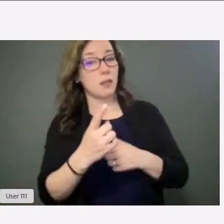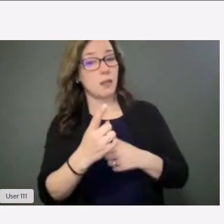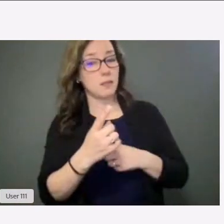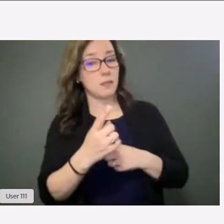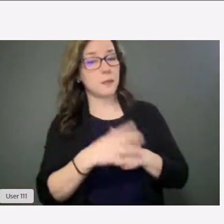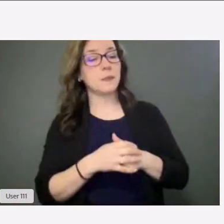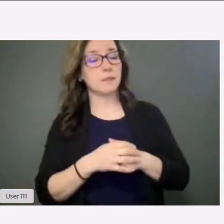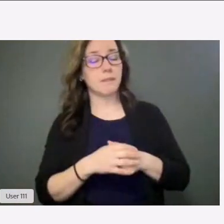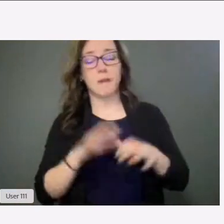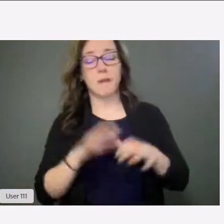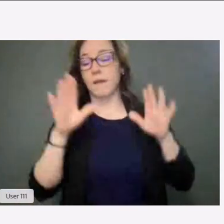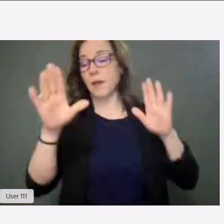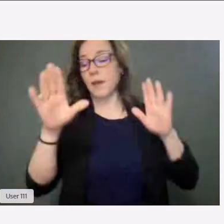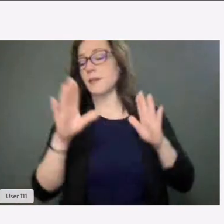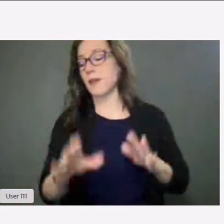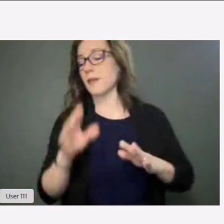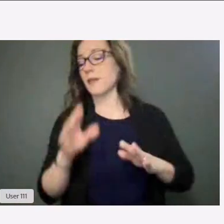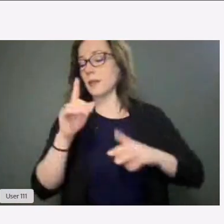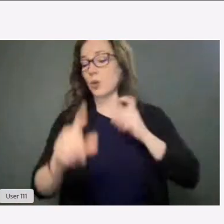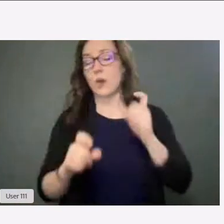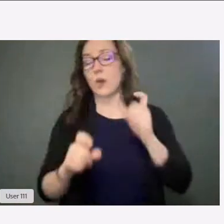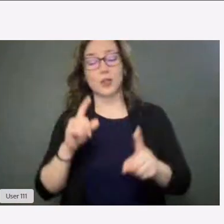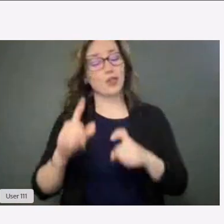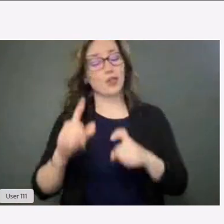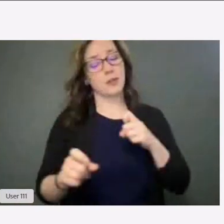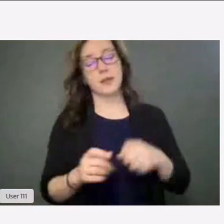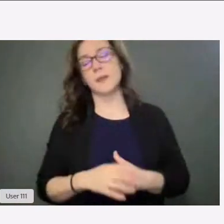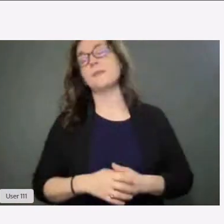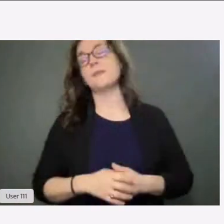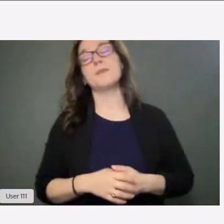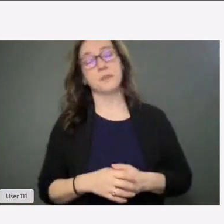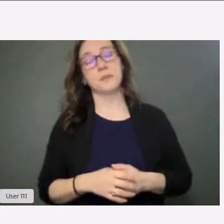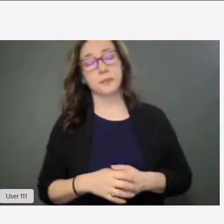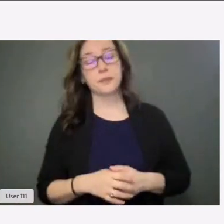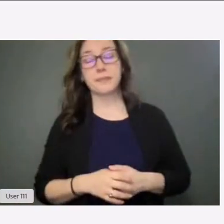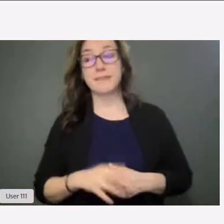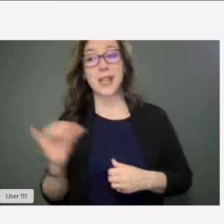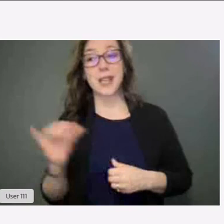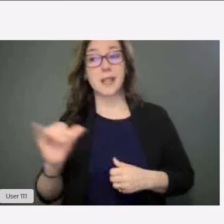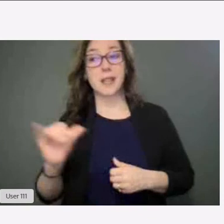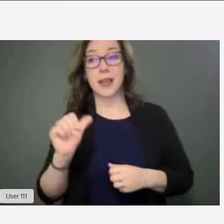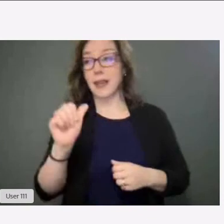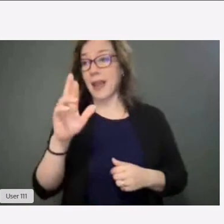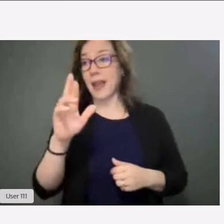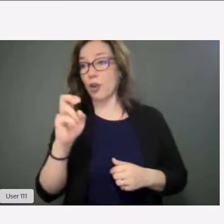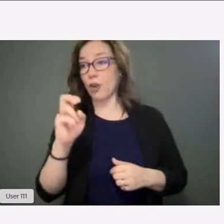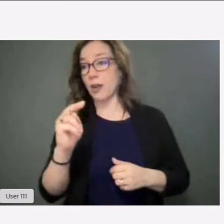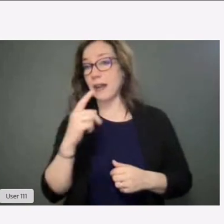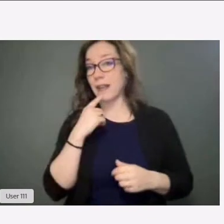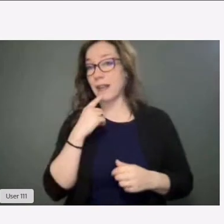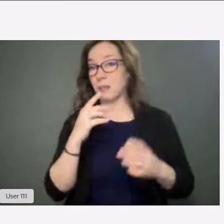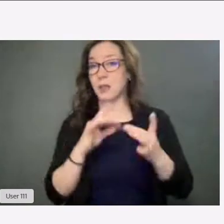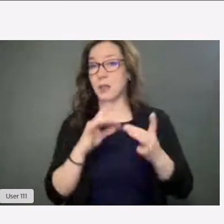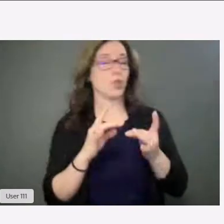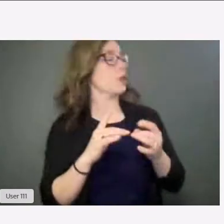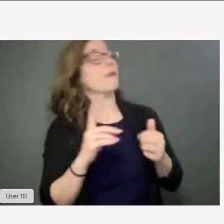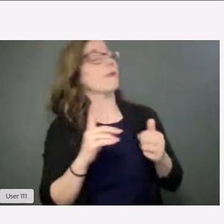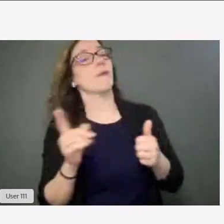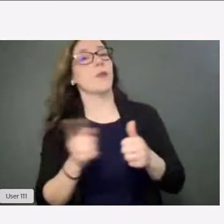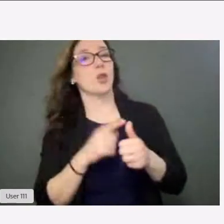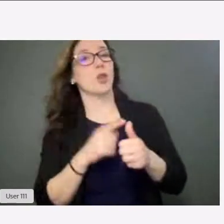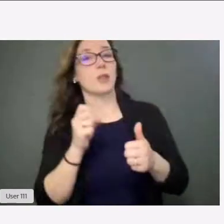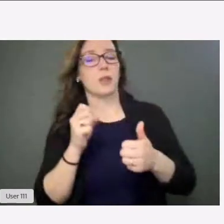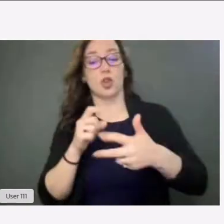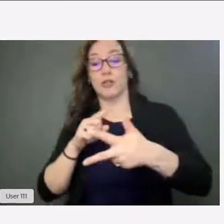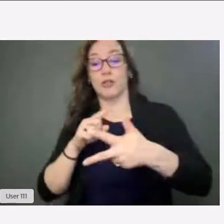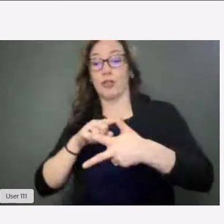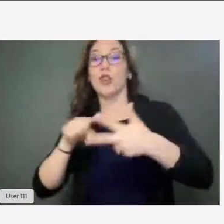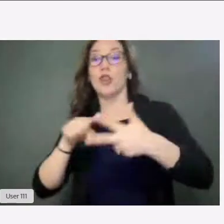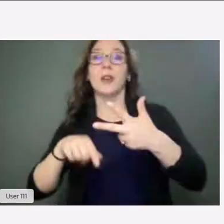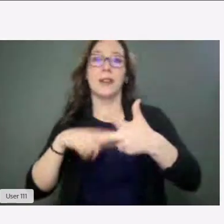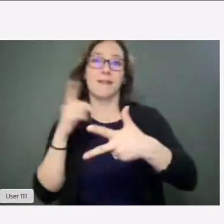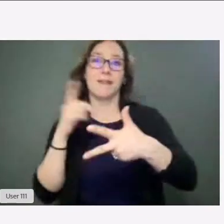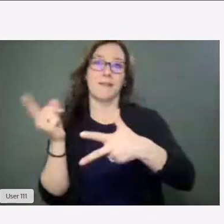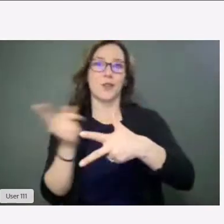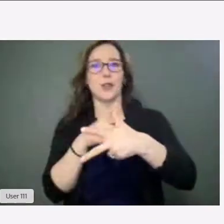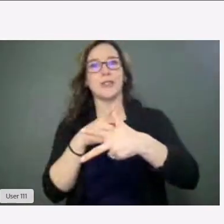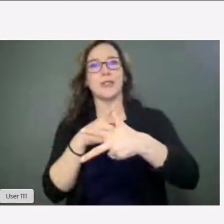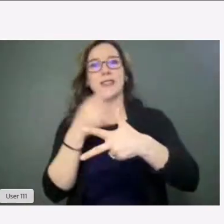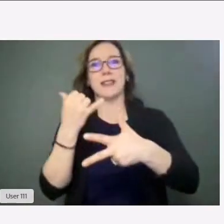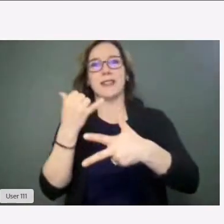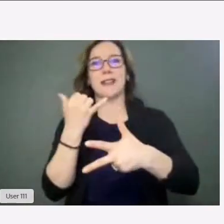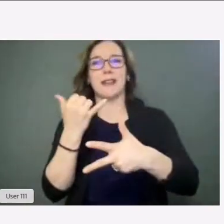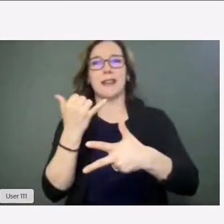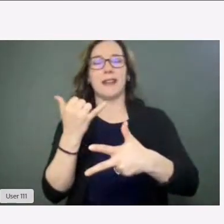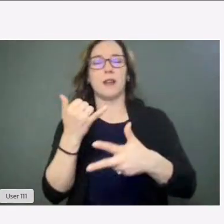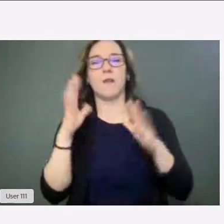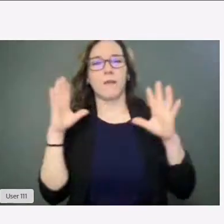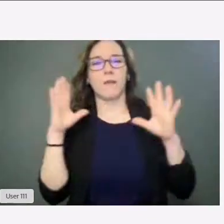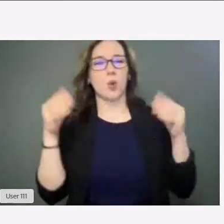were some fantastic questions. And like Aaron said, you know, this was the first of three. There's also, you know, even though this is